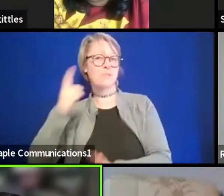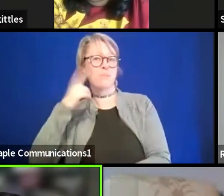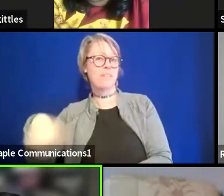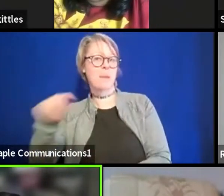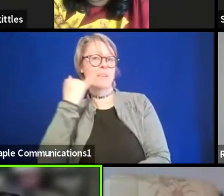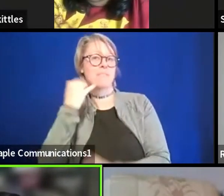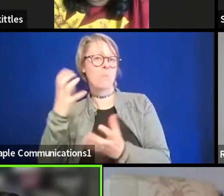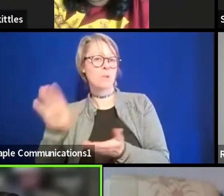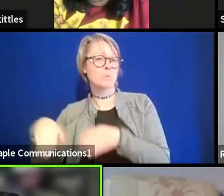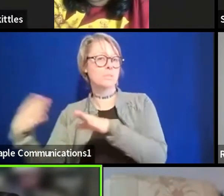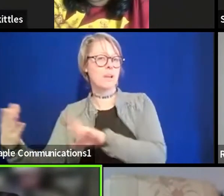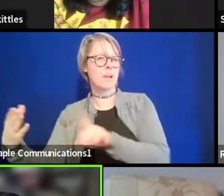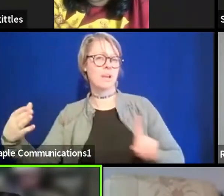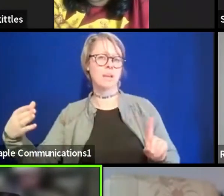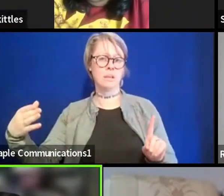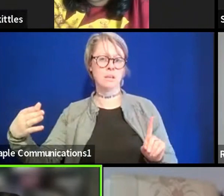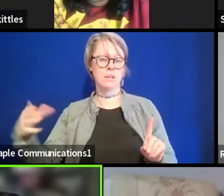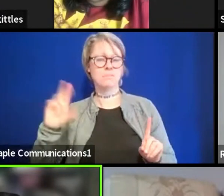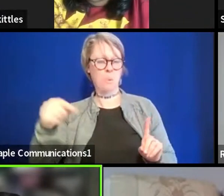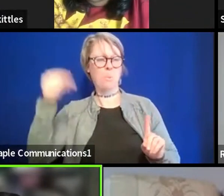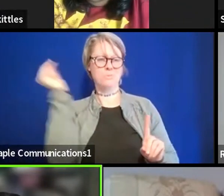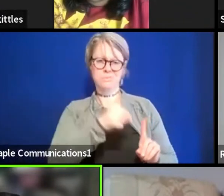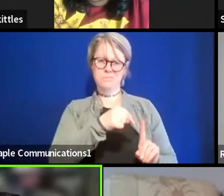many other marginalized groups that are suffering.